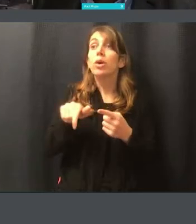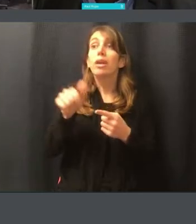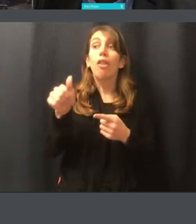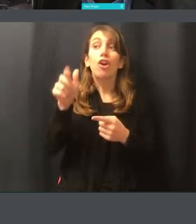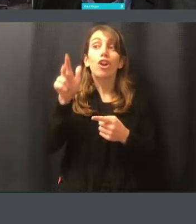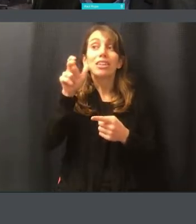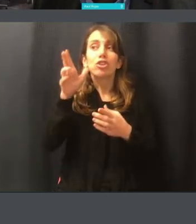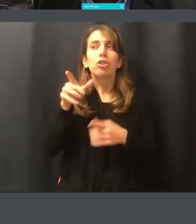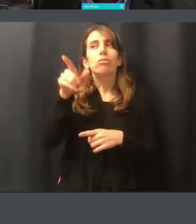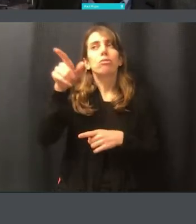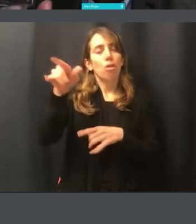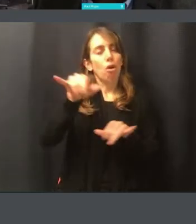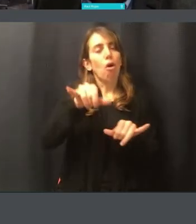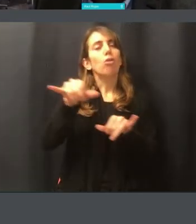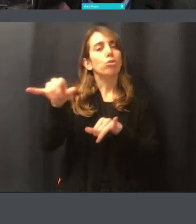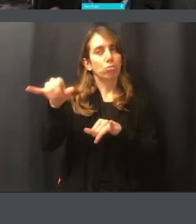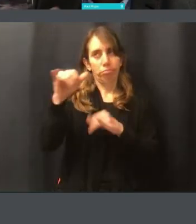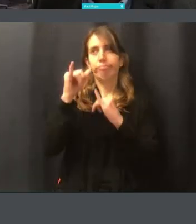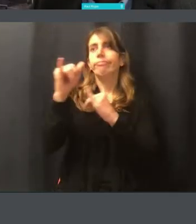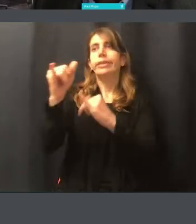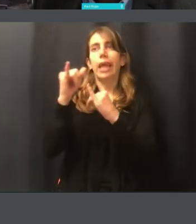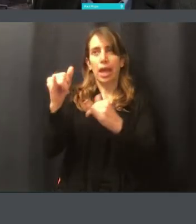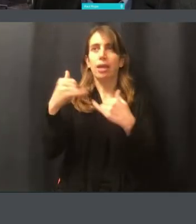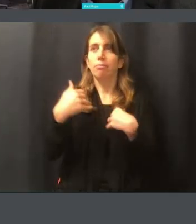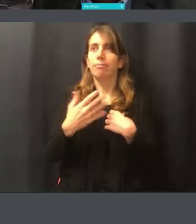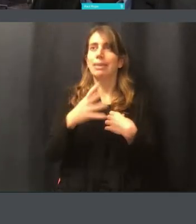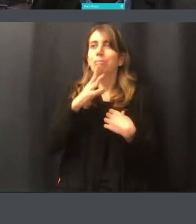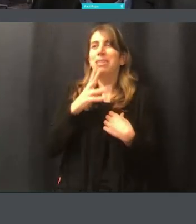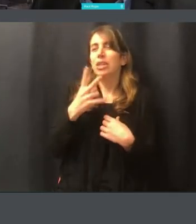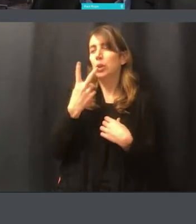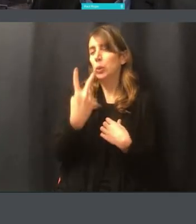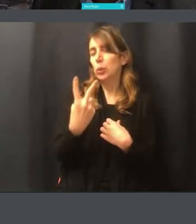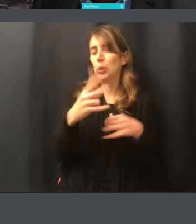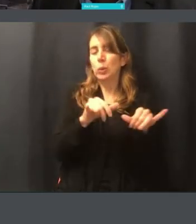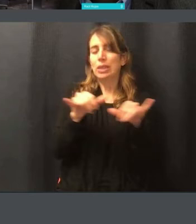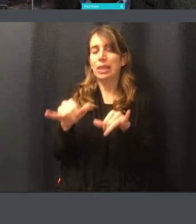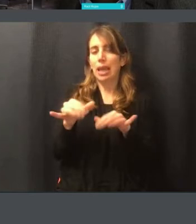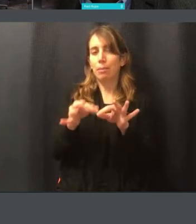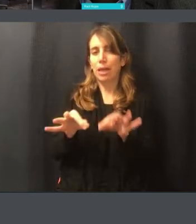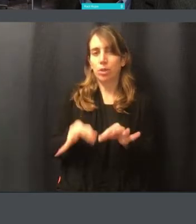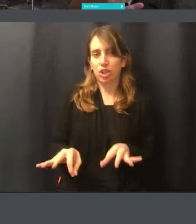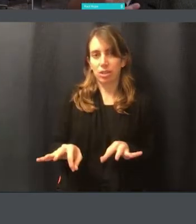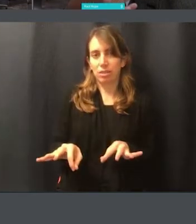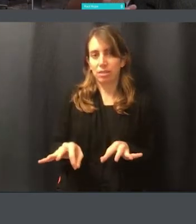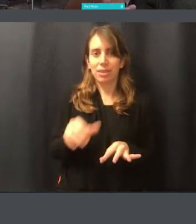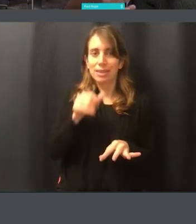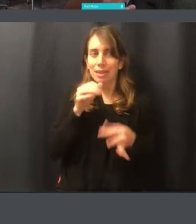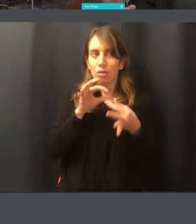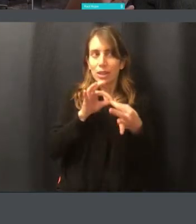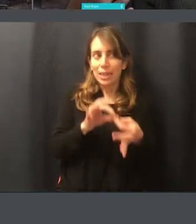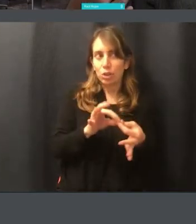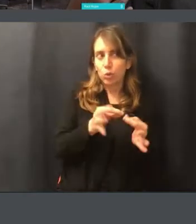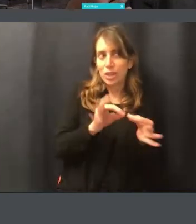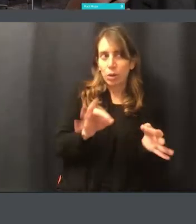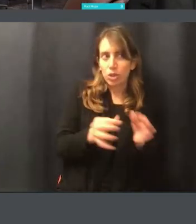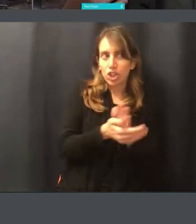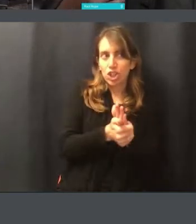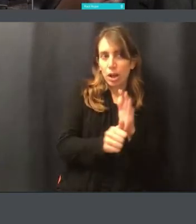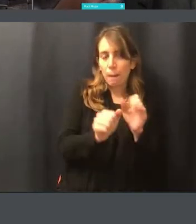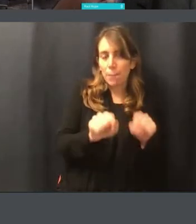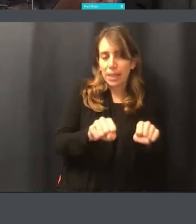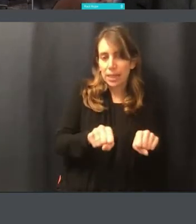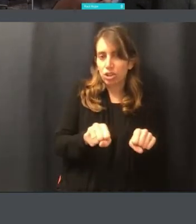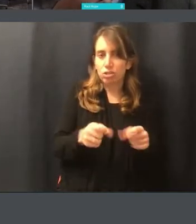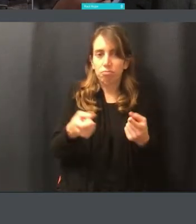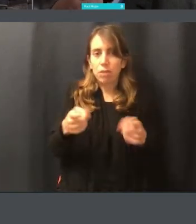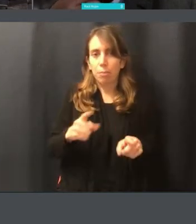also bilingual, right? And that can vary by, again, context, community, language ability, and not by language ability, sorry. And one of the things interesting,